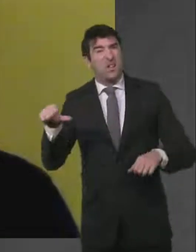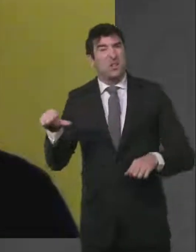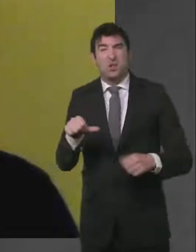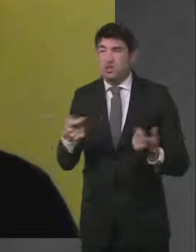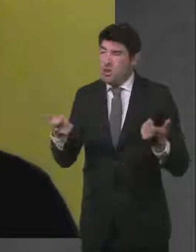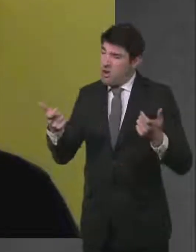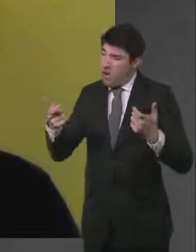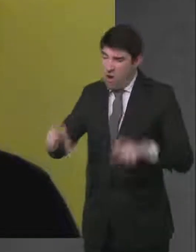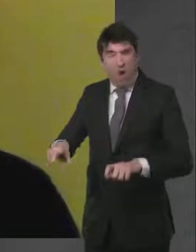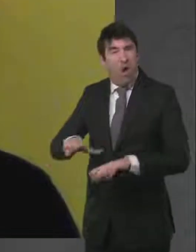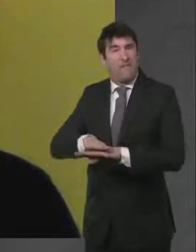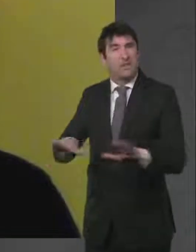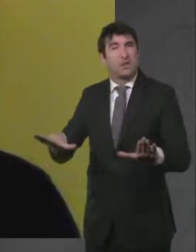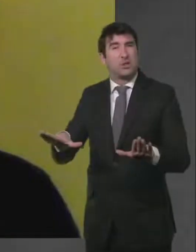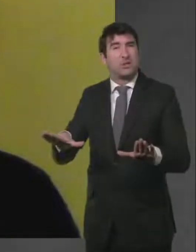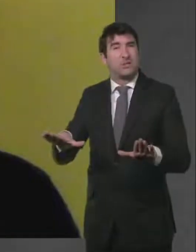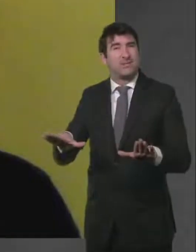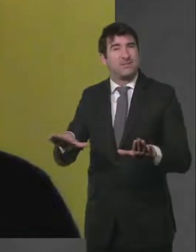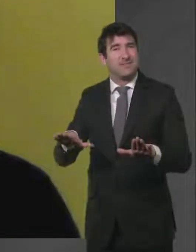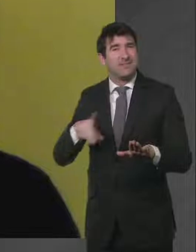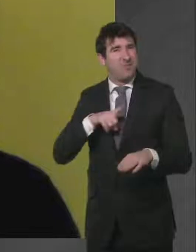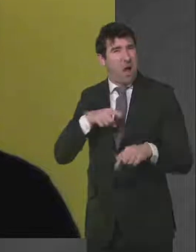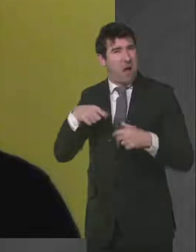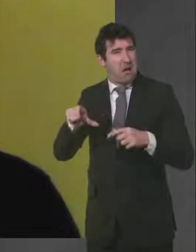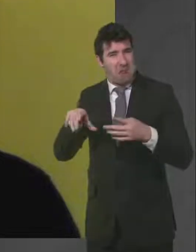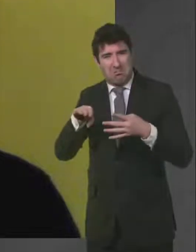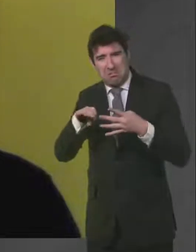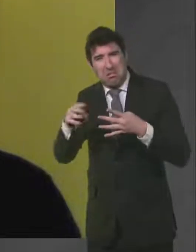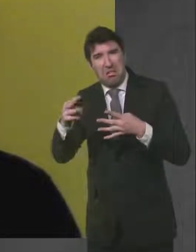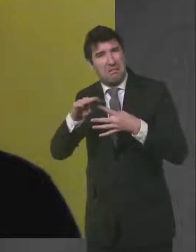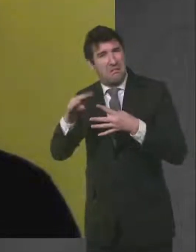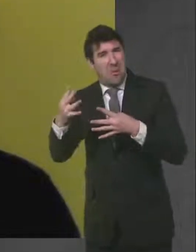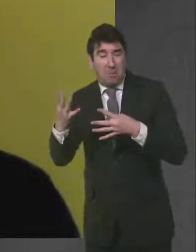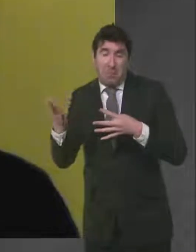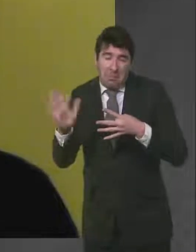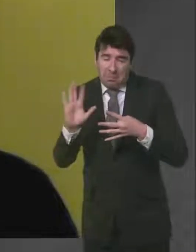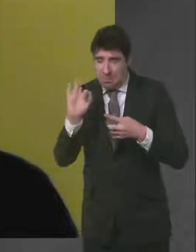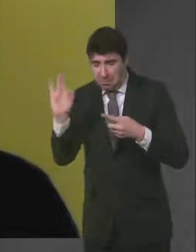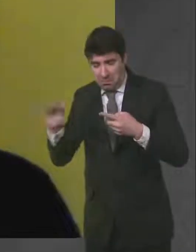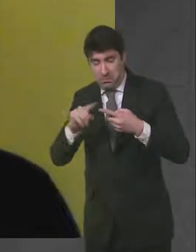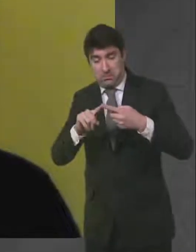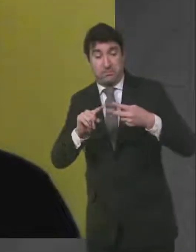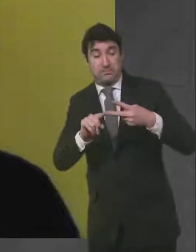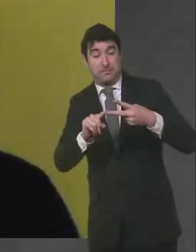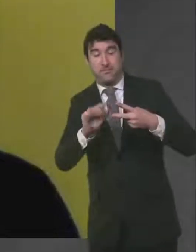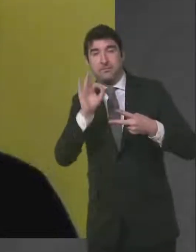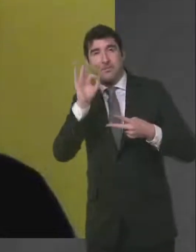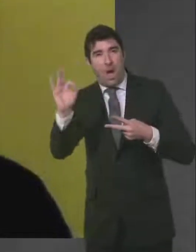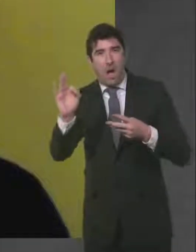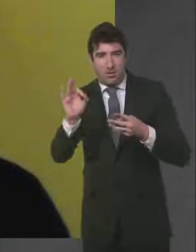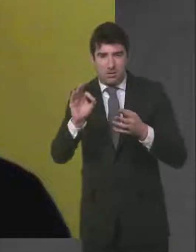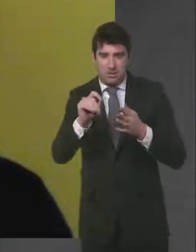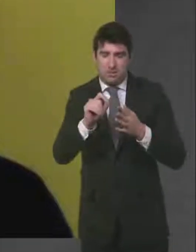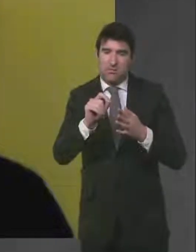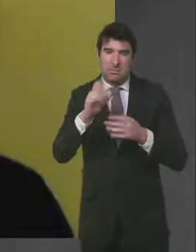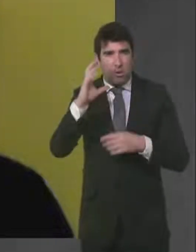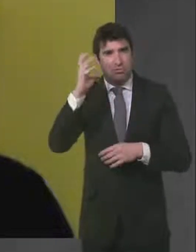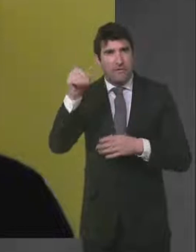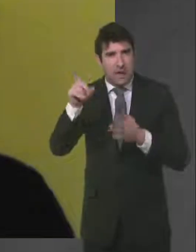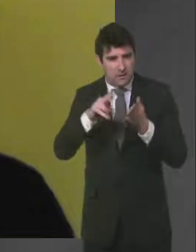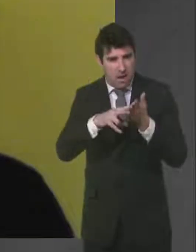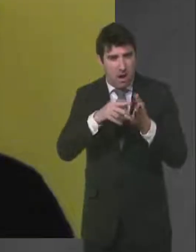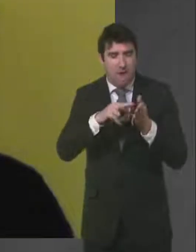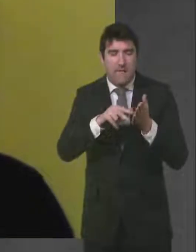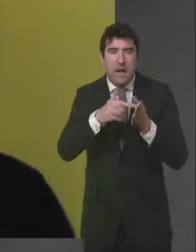I think it's going rather well. Understanding okay, of, Boris. Whether the new variant will be, whether the